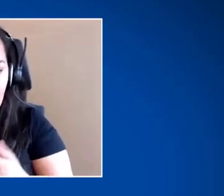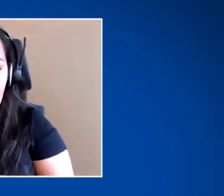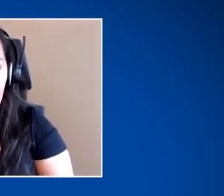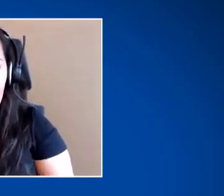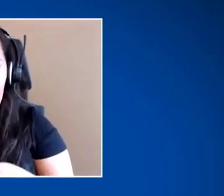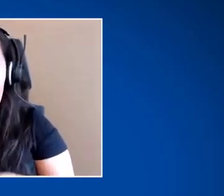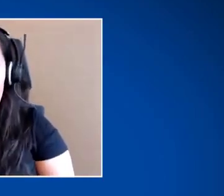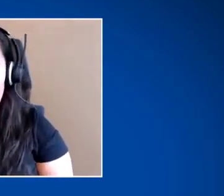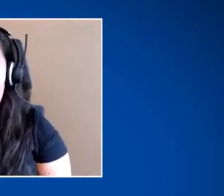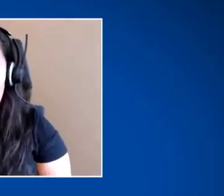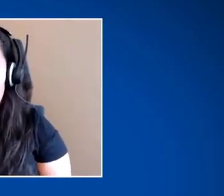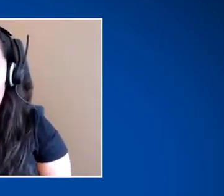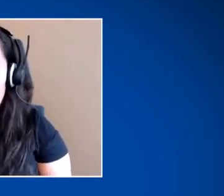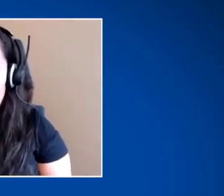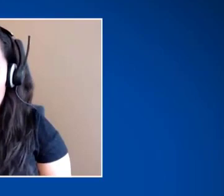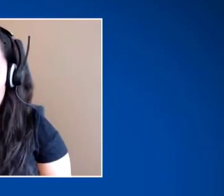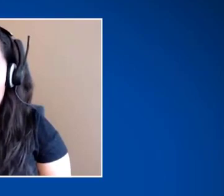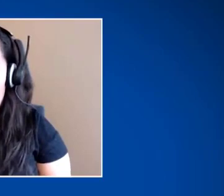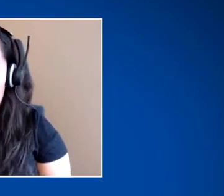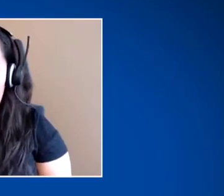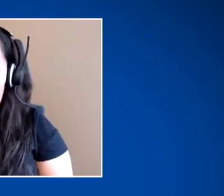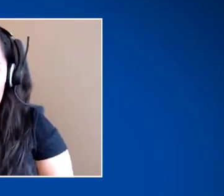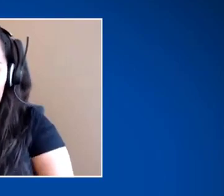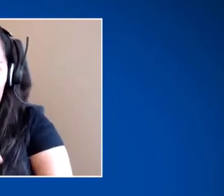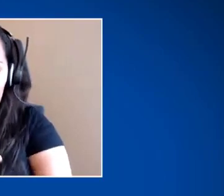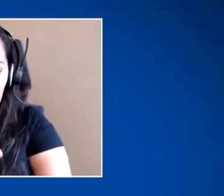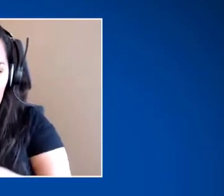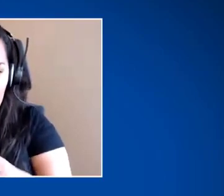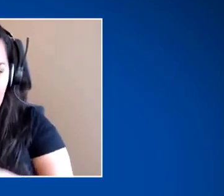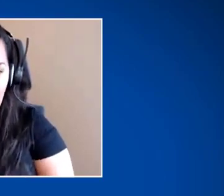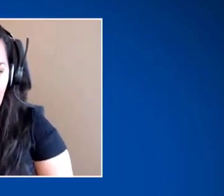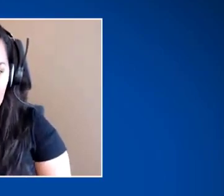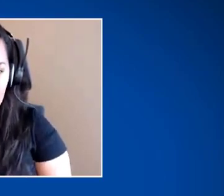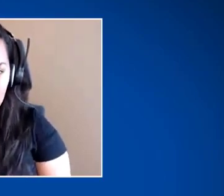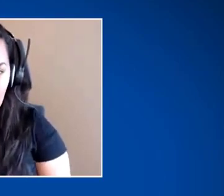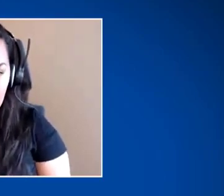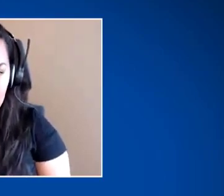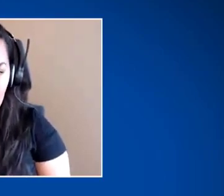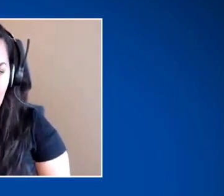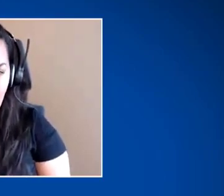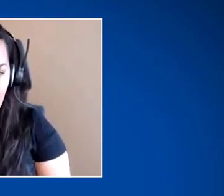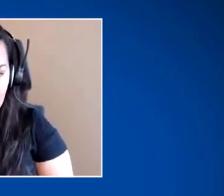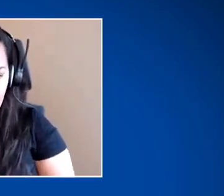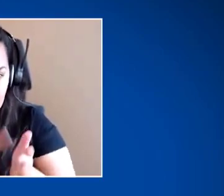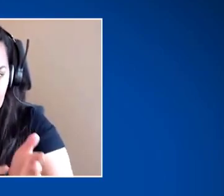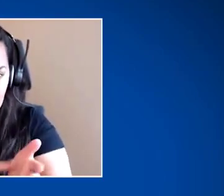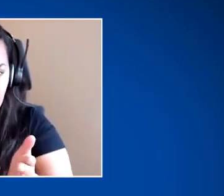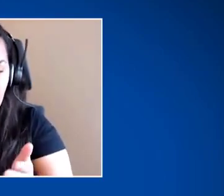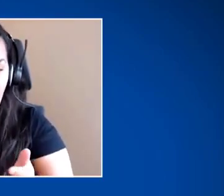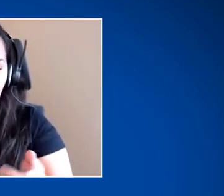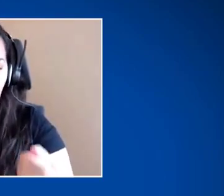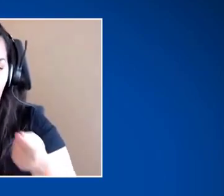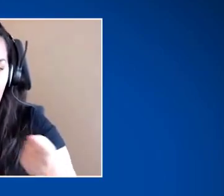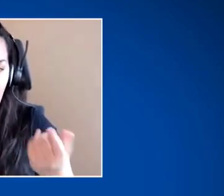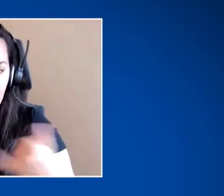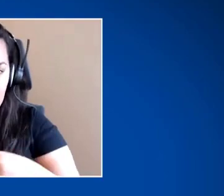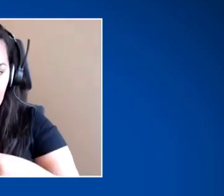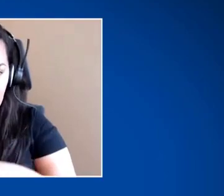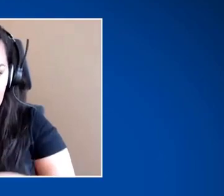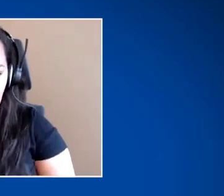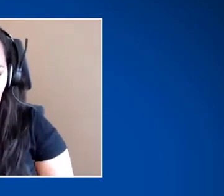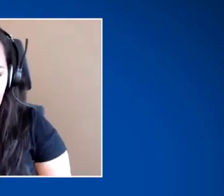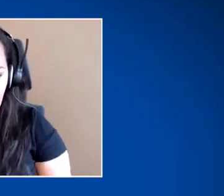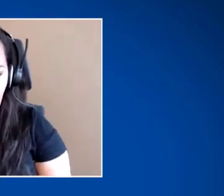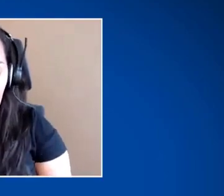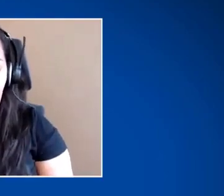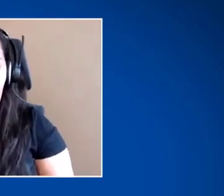in NIH's Office of Extramural Research. I'll be your moderator. We're kicking off today's event with a video